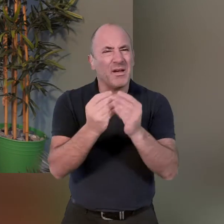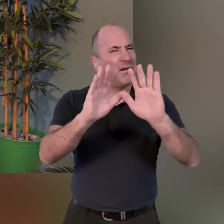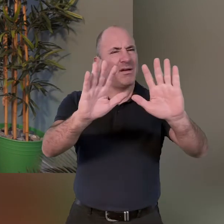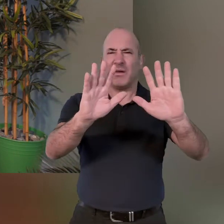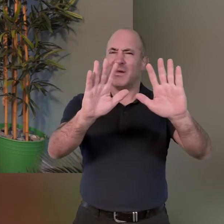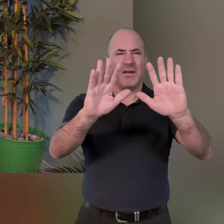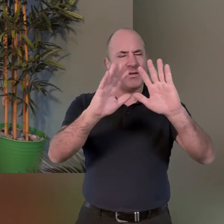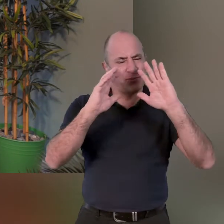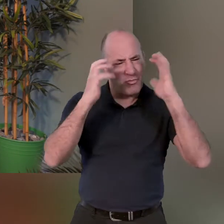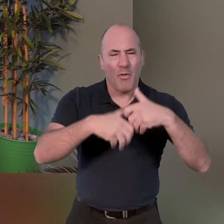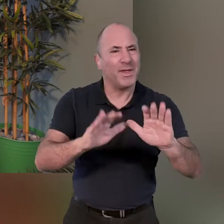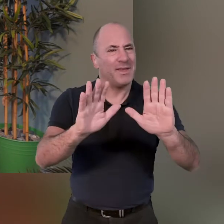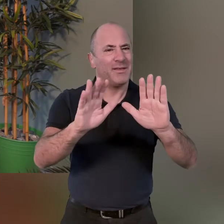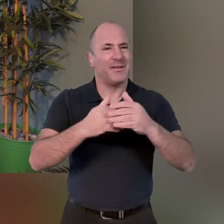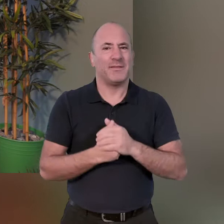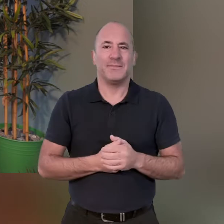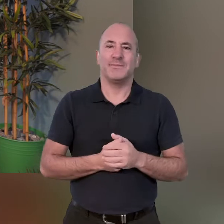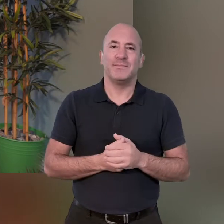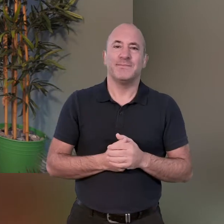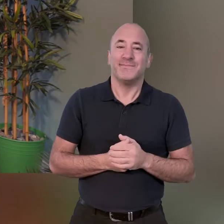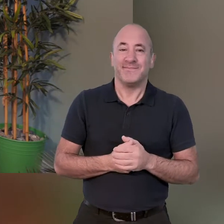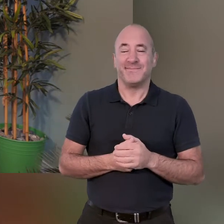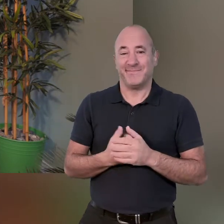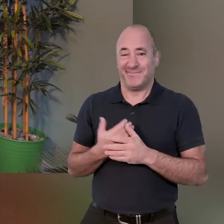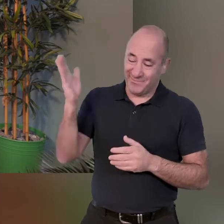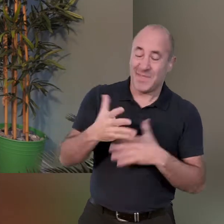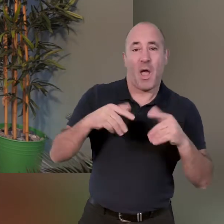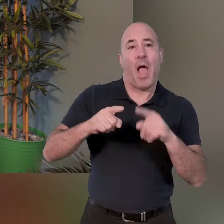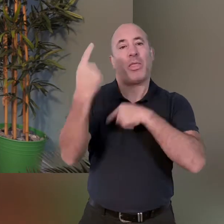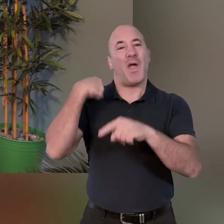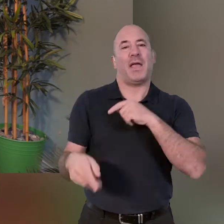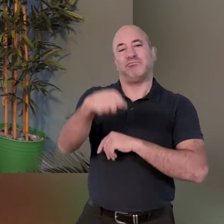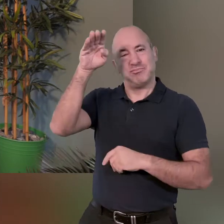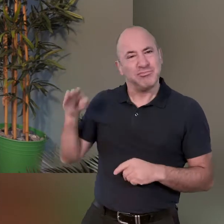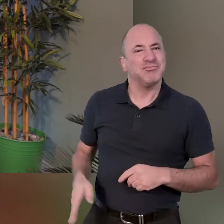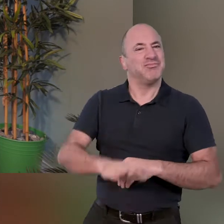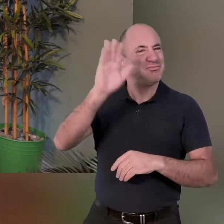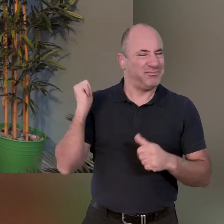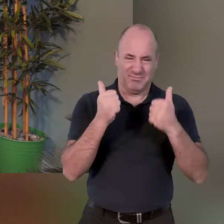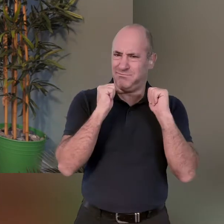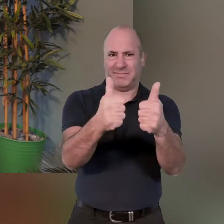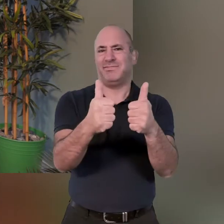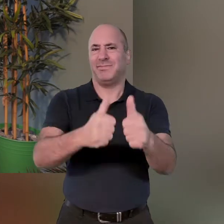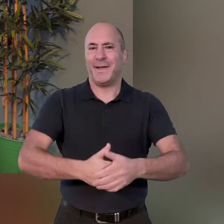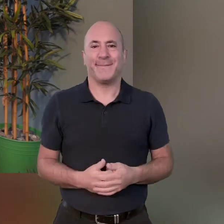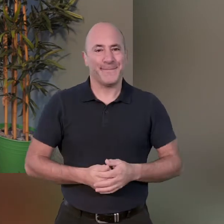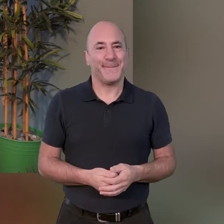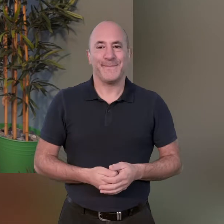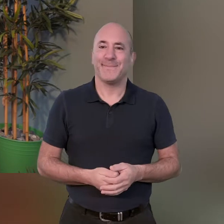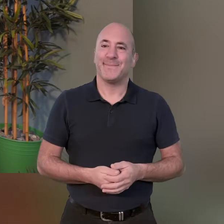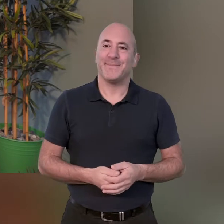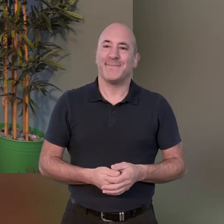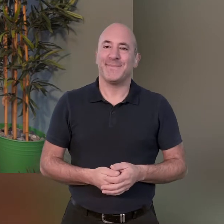don't worry about mirroring me. Let's change direction on this arm. So nice big circle round, excellent work. So just